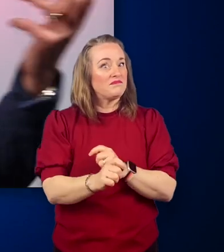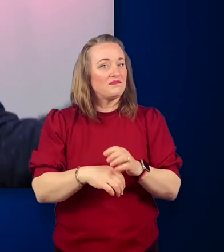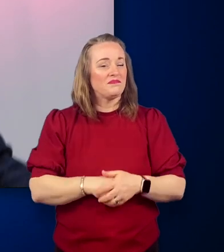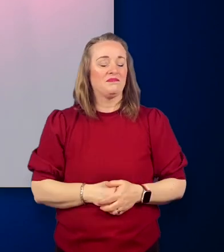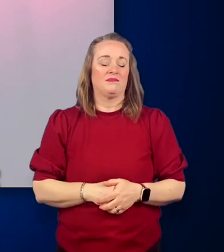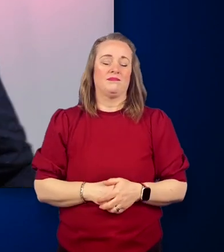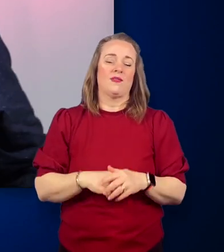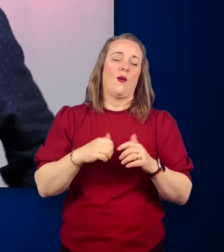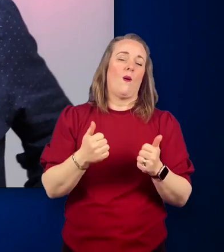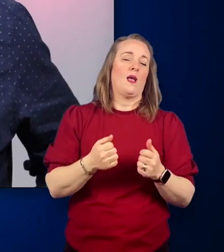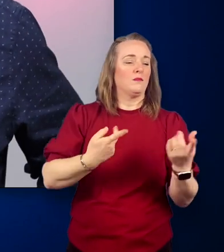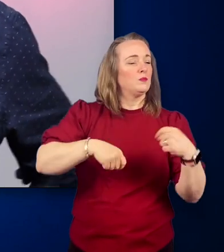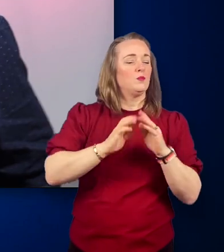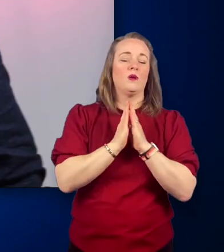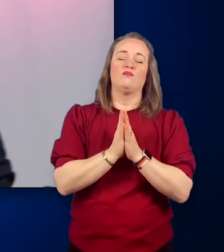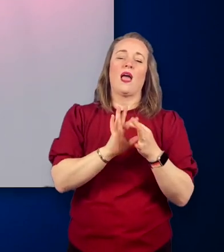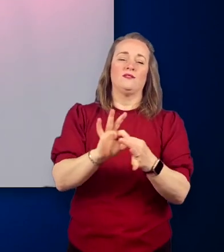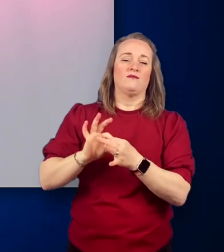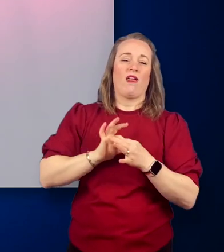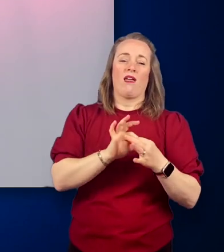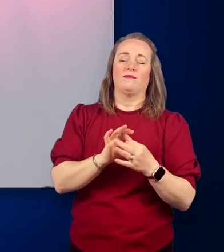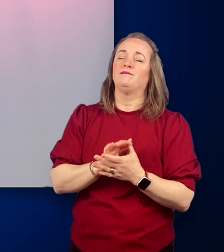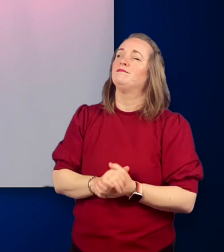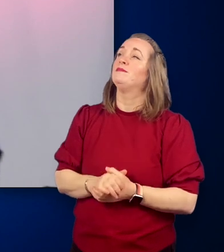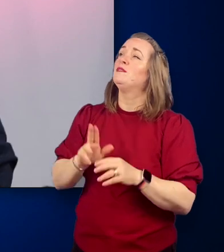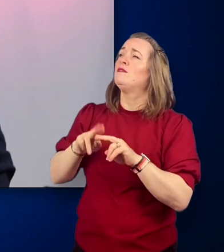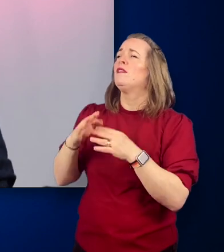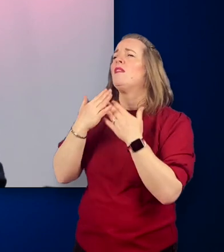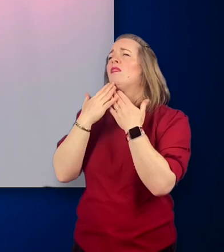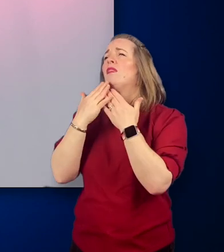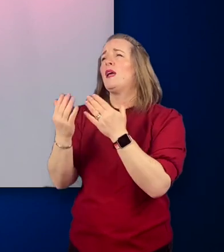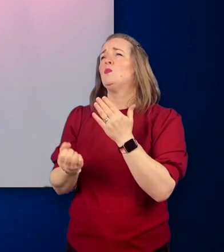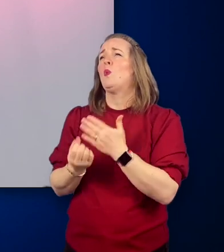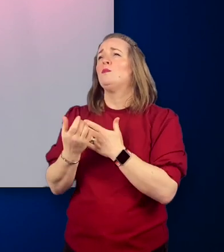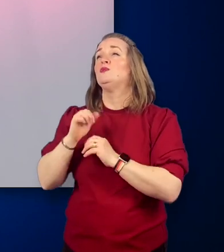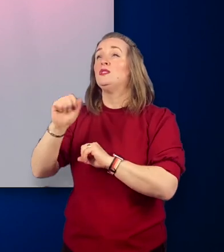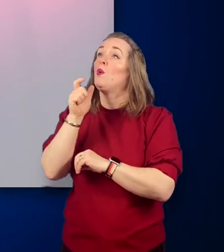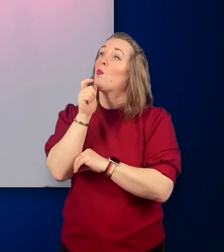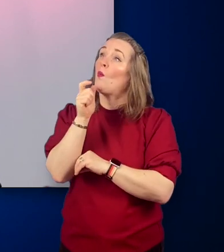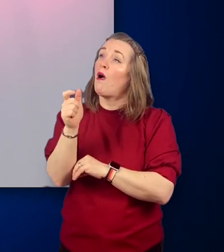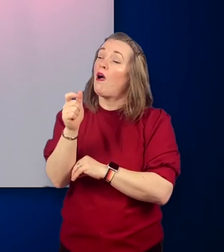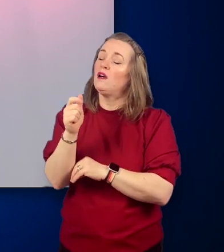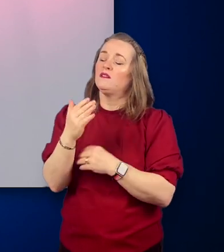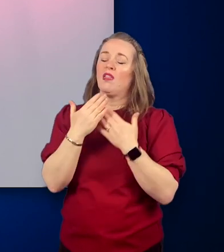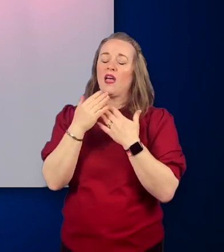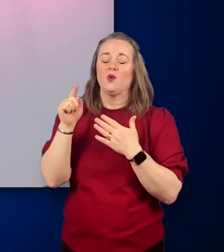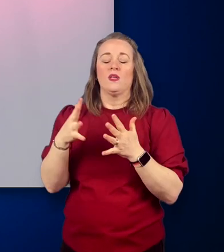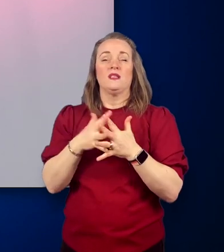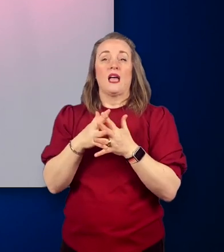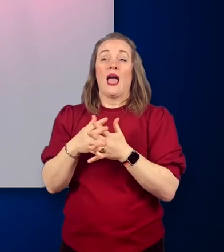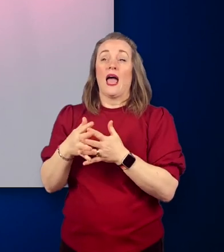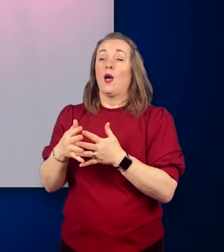Let's pray together. Father, thank you for the opportunity of your word. Thank you for the way it speaks to us today. It